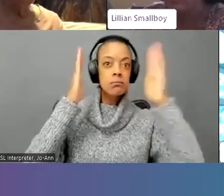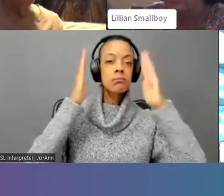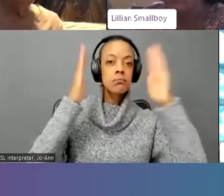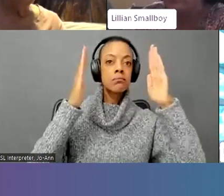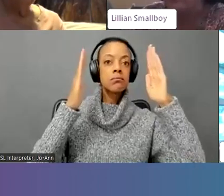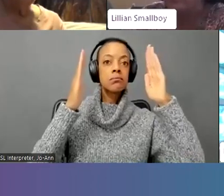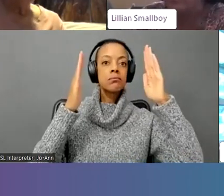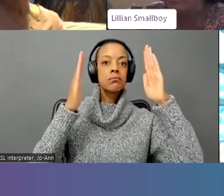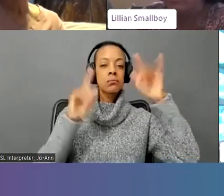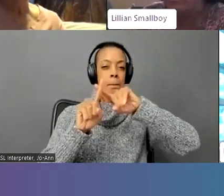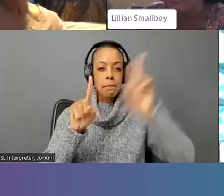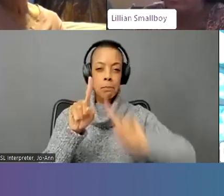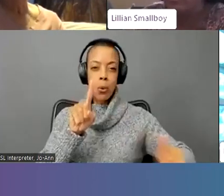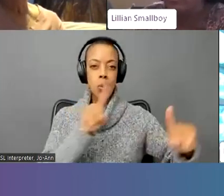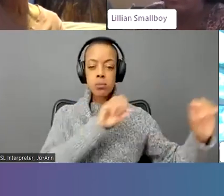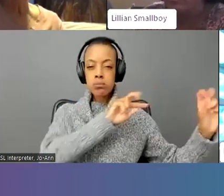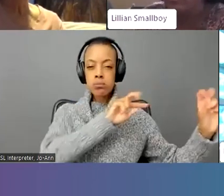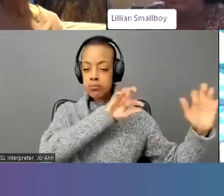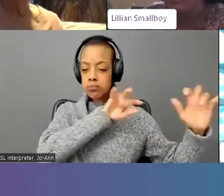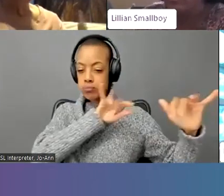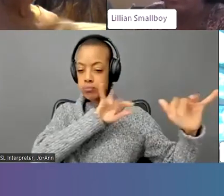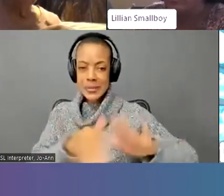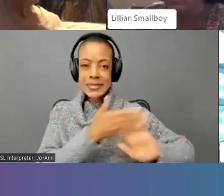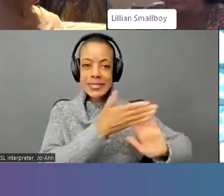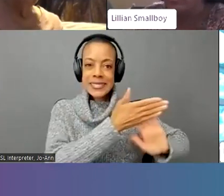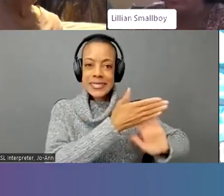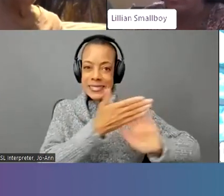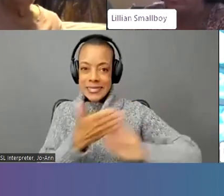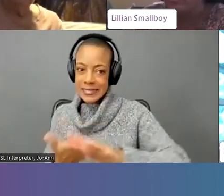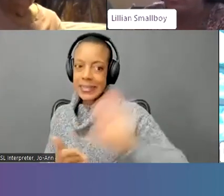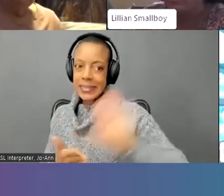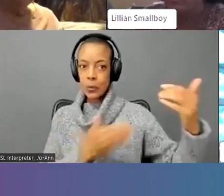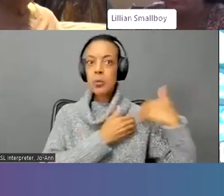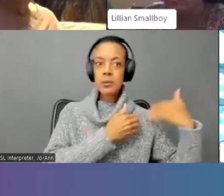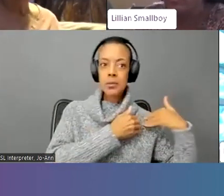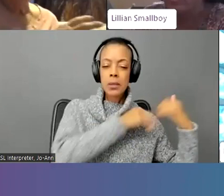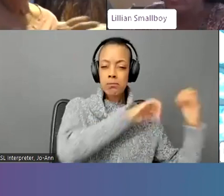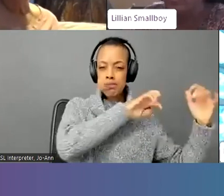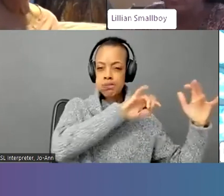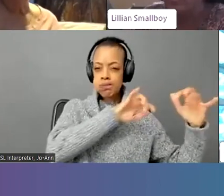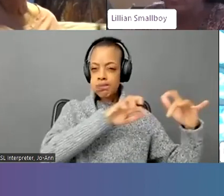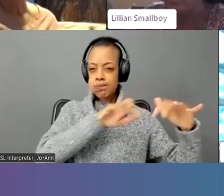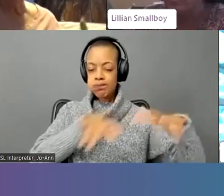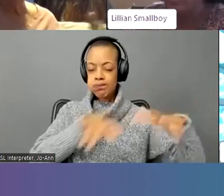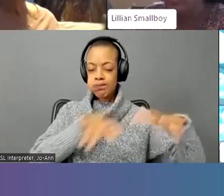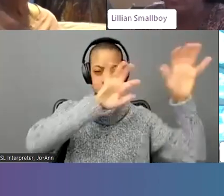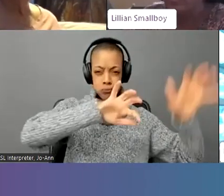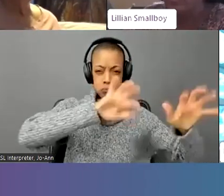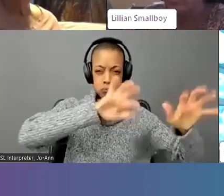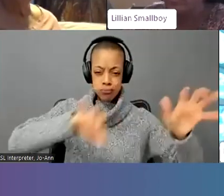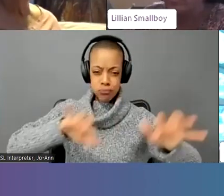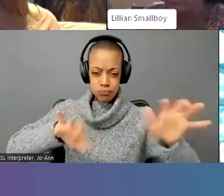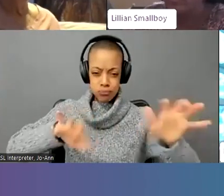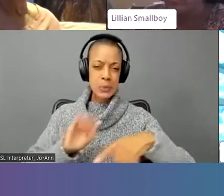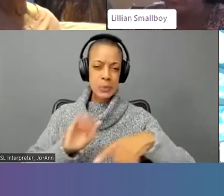the earth. That's their responsibility, is to come and to cleanse the earth and wash all away those negative things